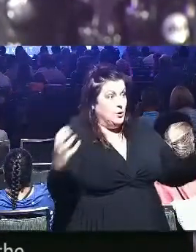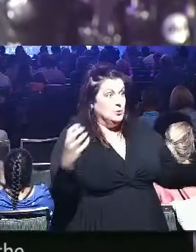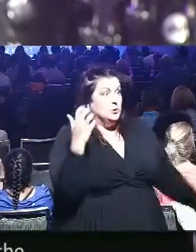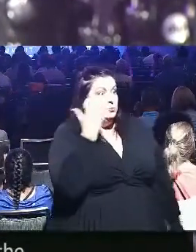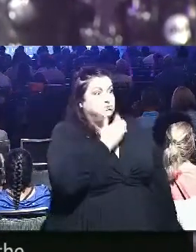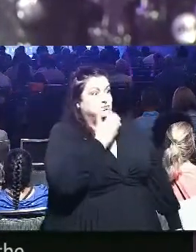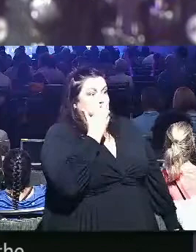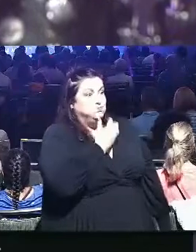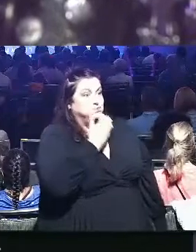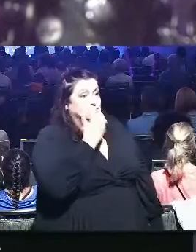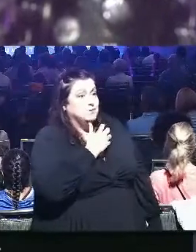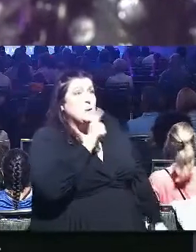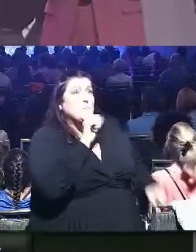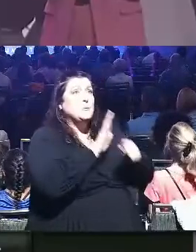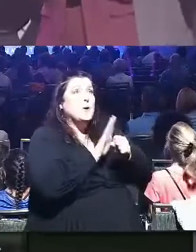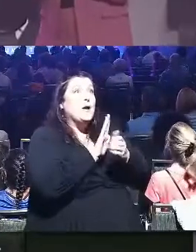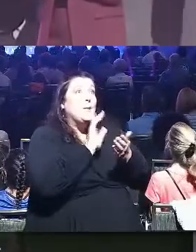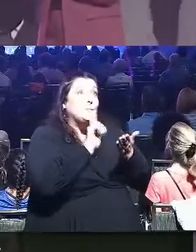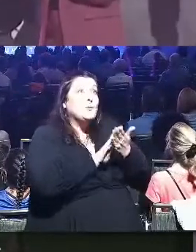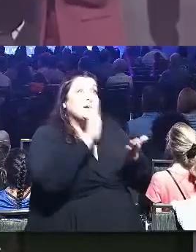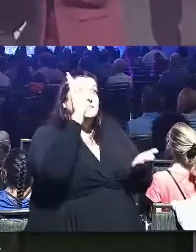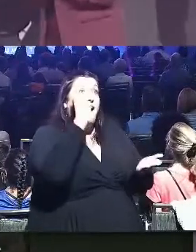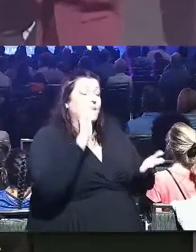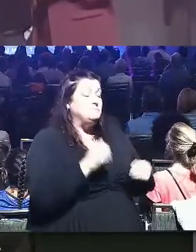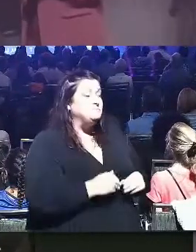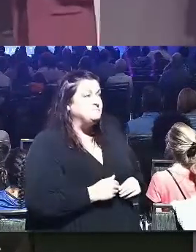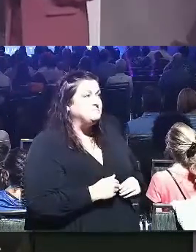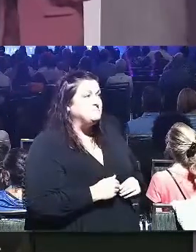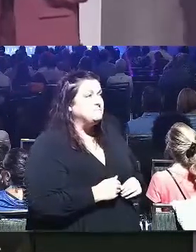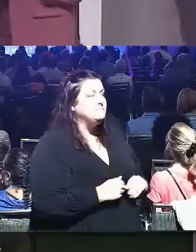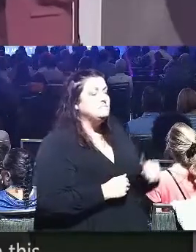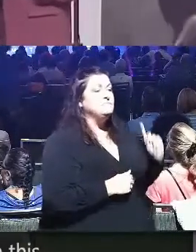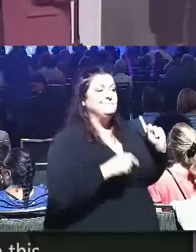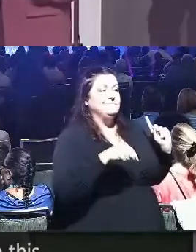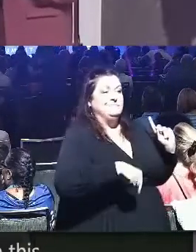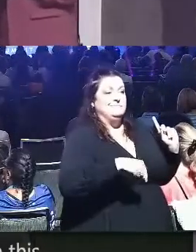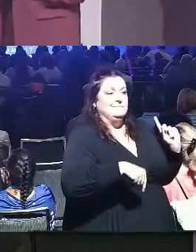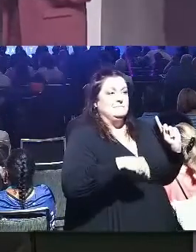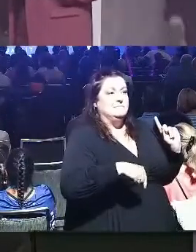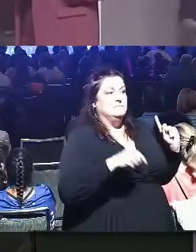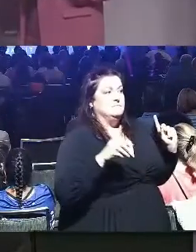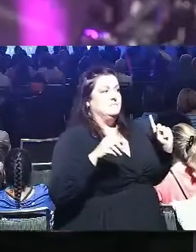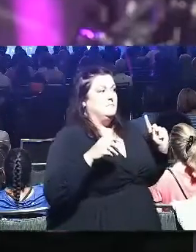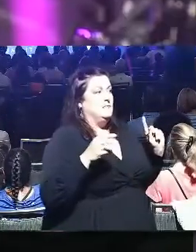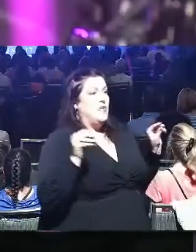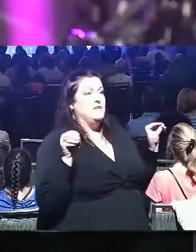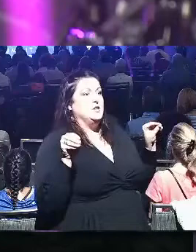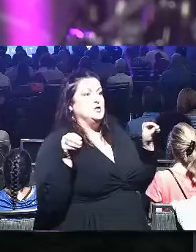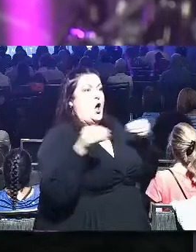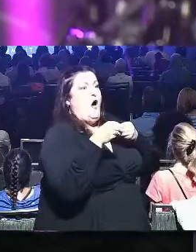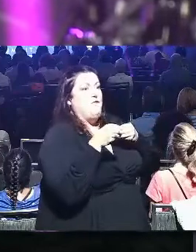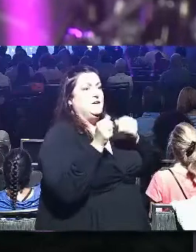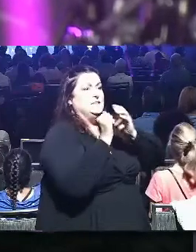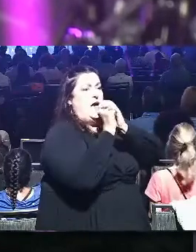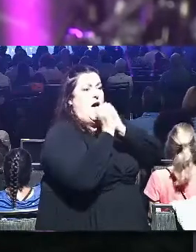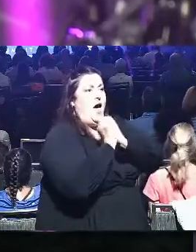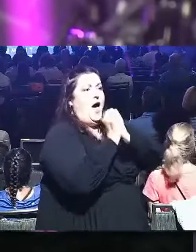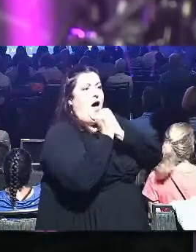today. Praise God. You know, this is the opposite of a Zoom worship service, folks, right